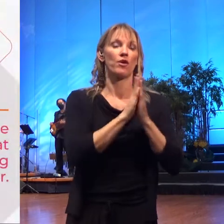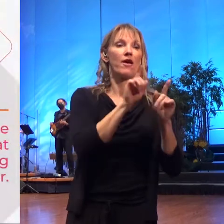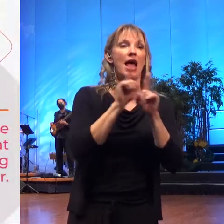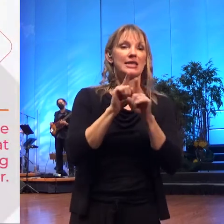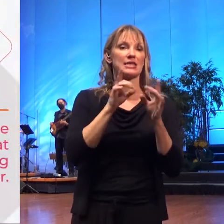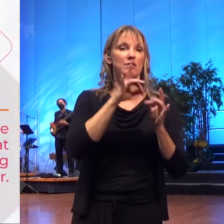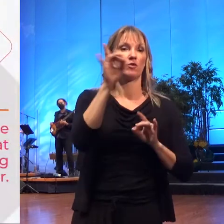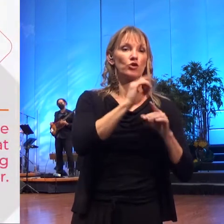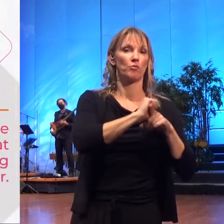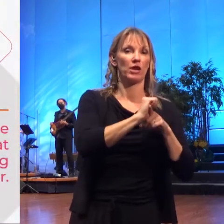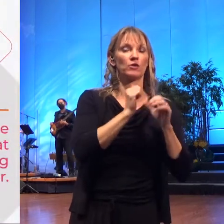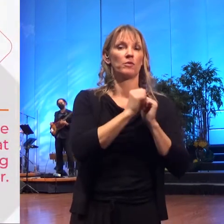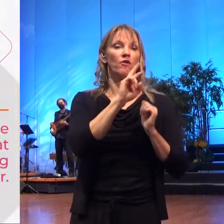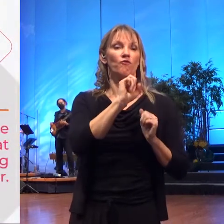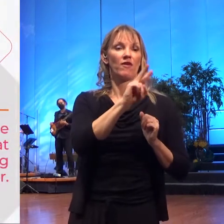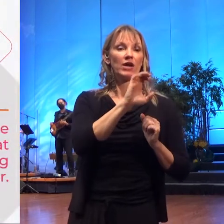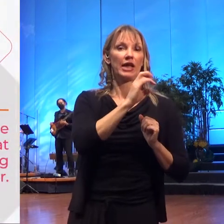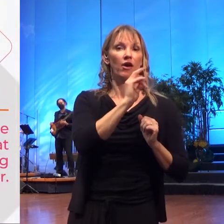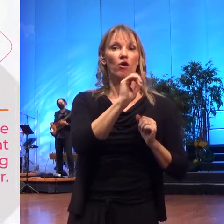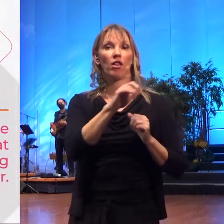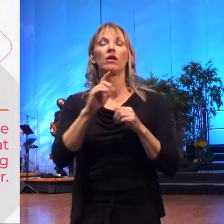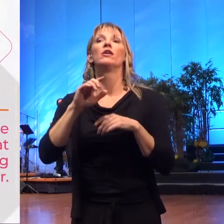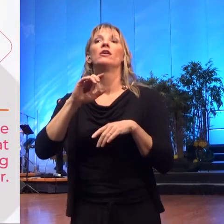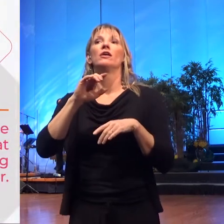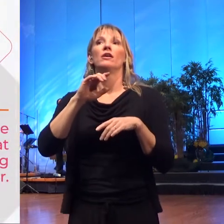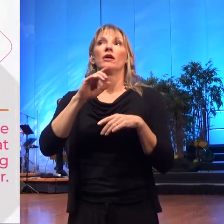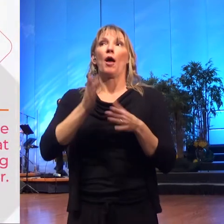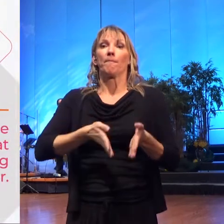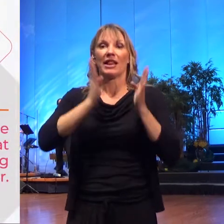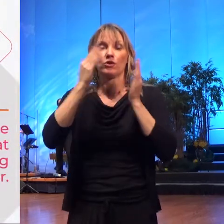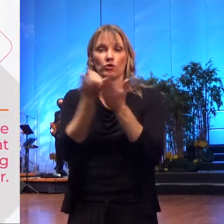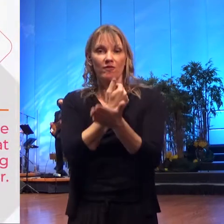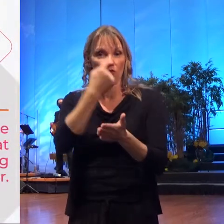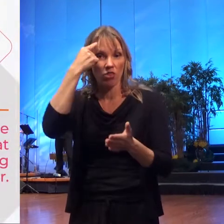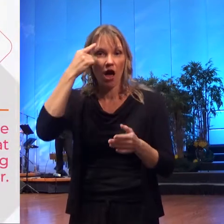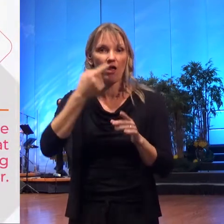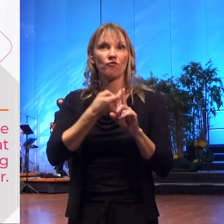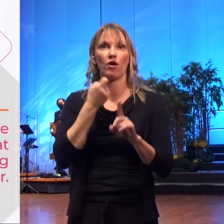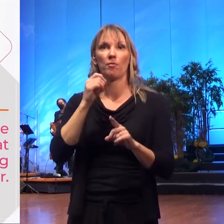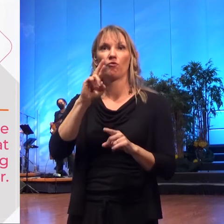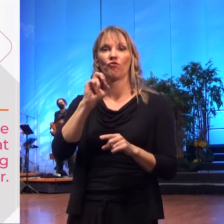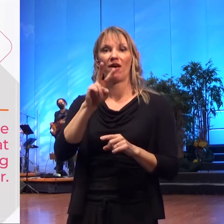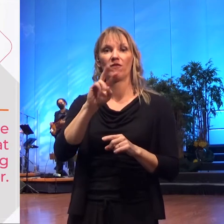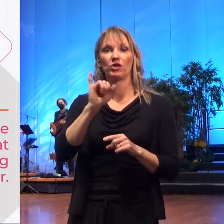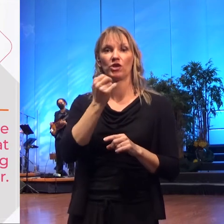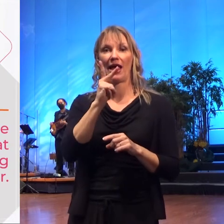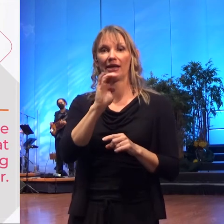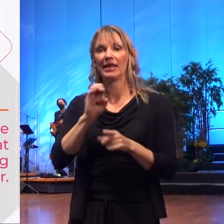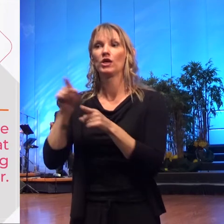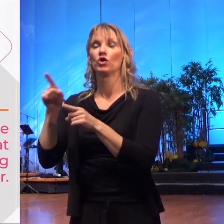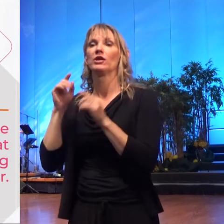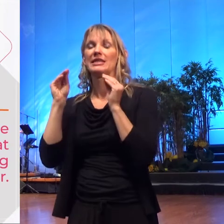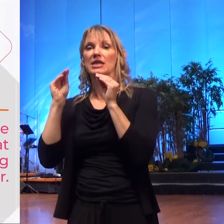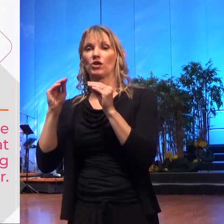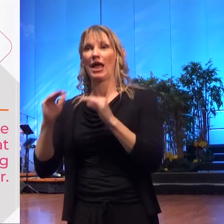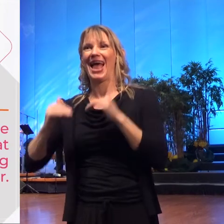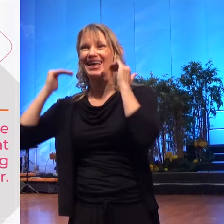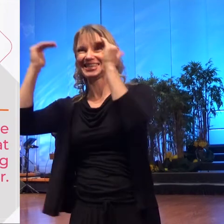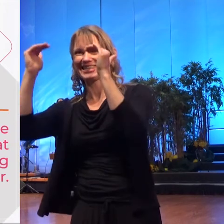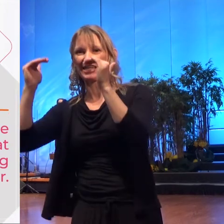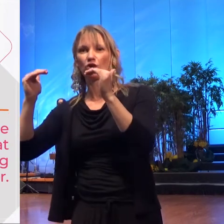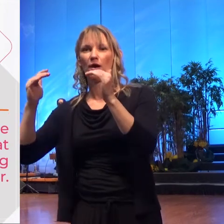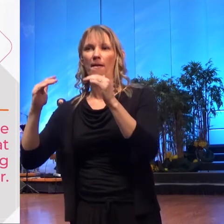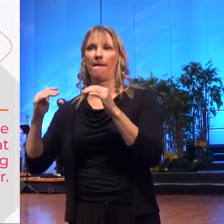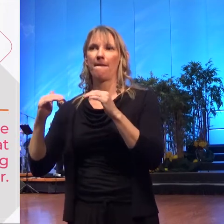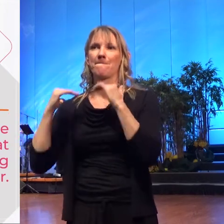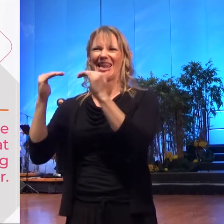spiritual practice with Reverend Carol. Reverend Jackie's teaching Pillars of New Thought. And let me see if I can say it. You are teaching existential metapsychiatry. You